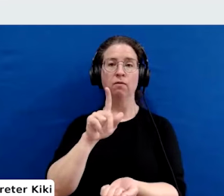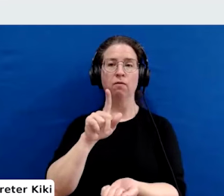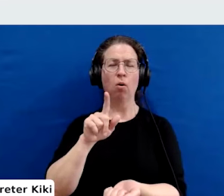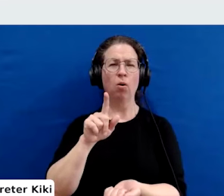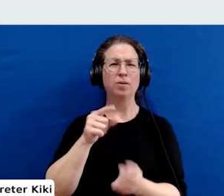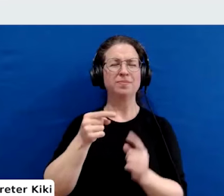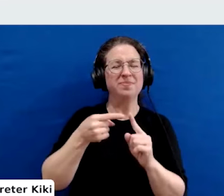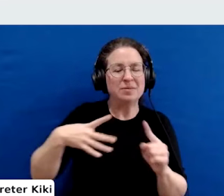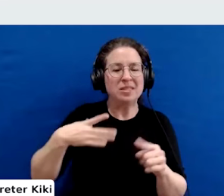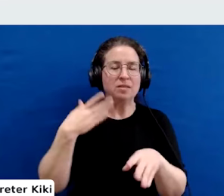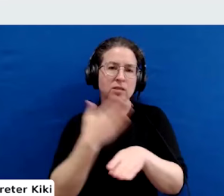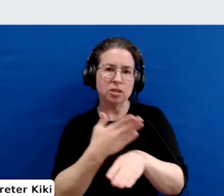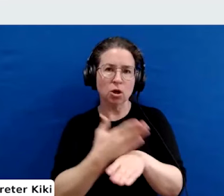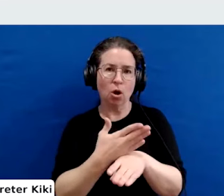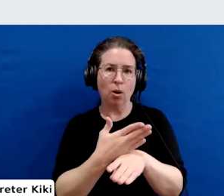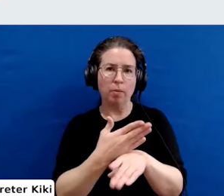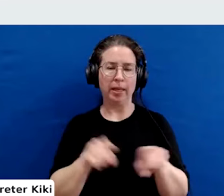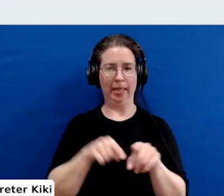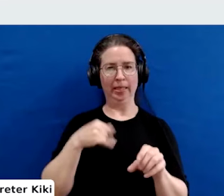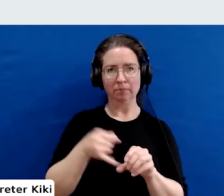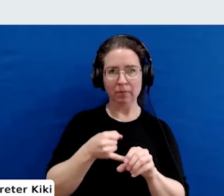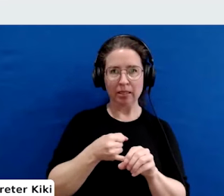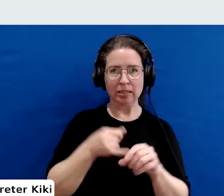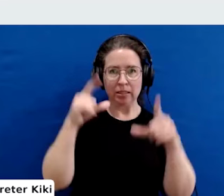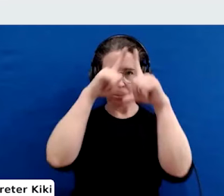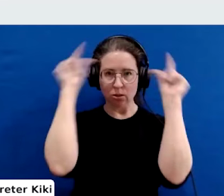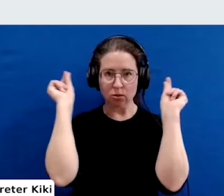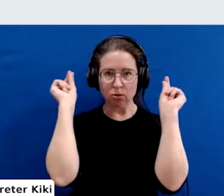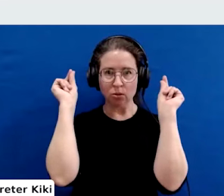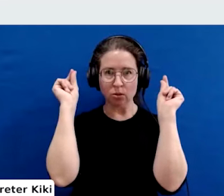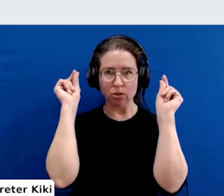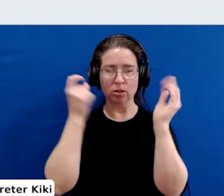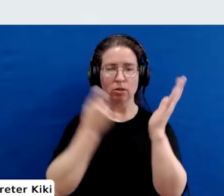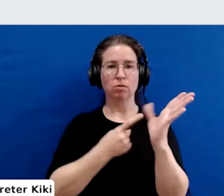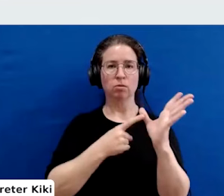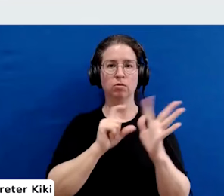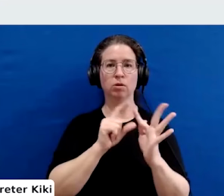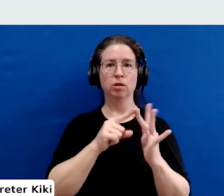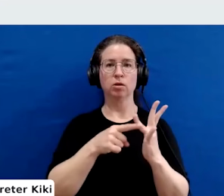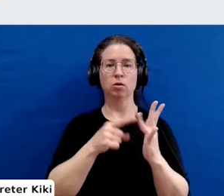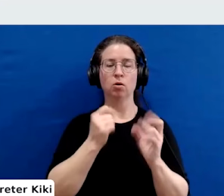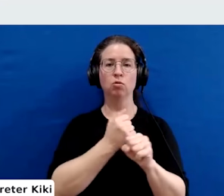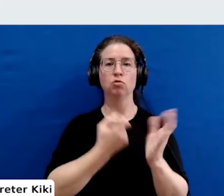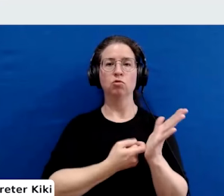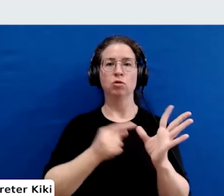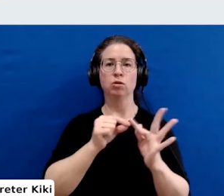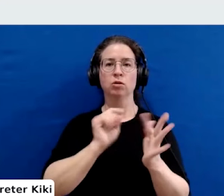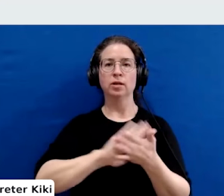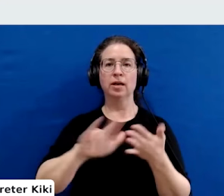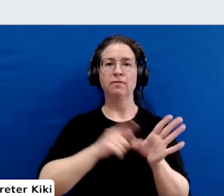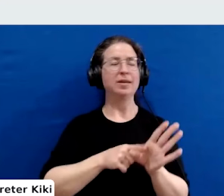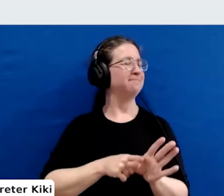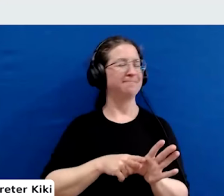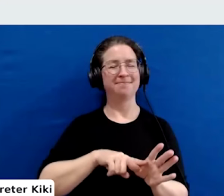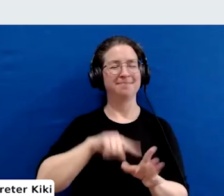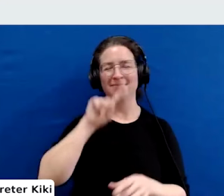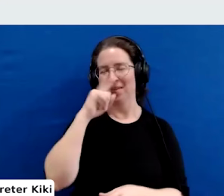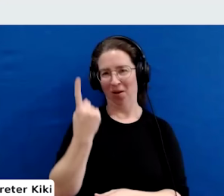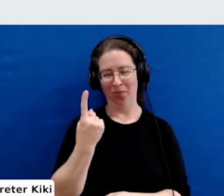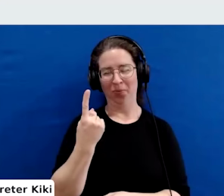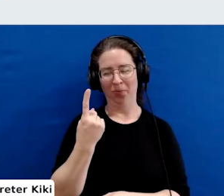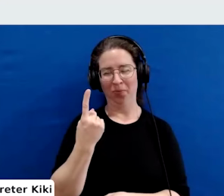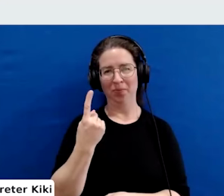specific occupation, such as medicine, nursing, radiography. These are not eligible. I'll go